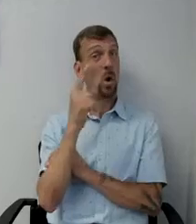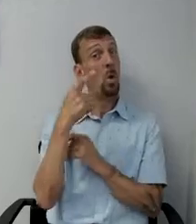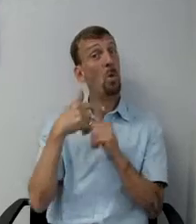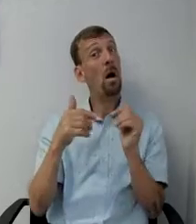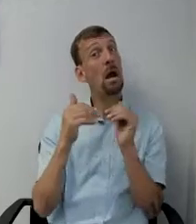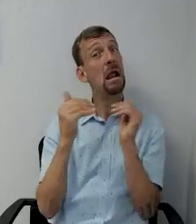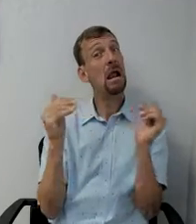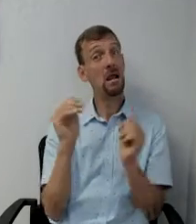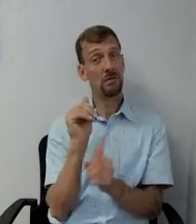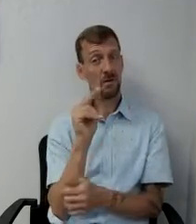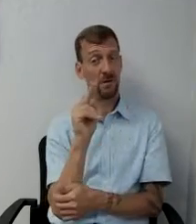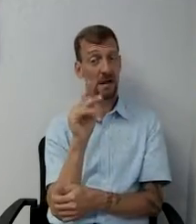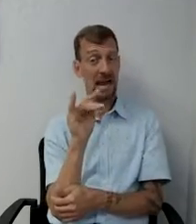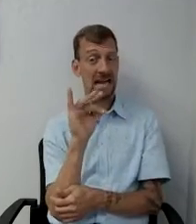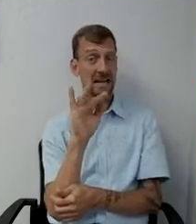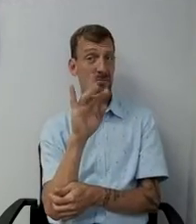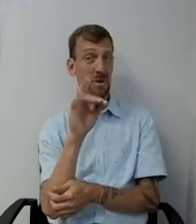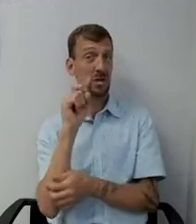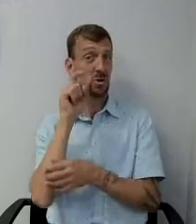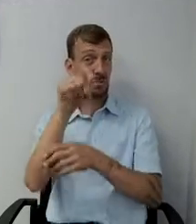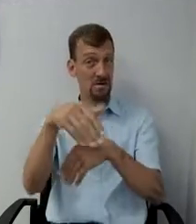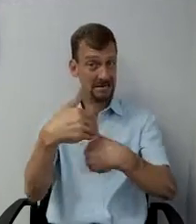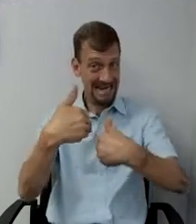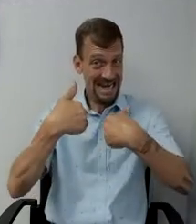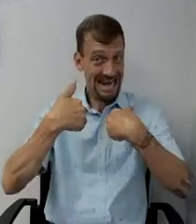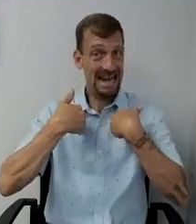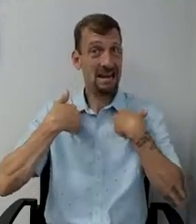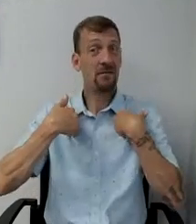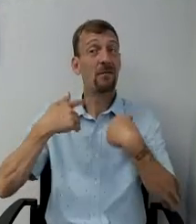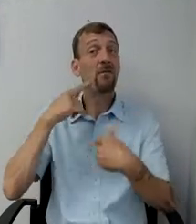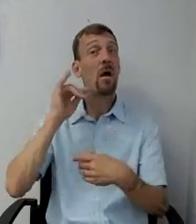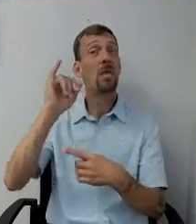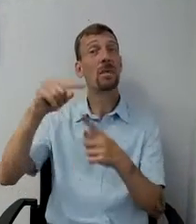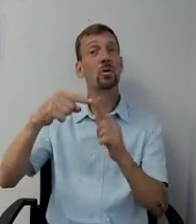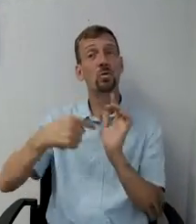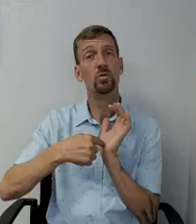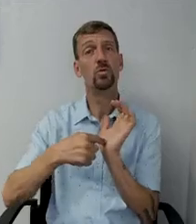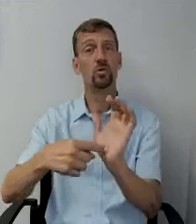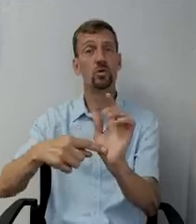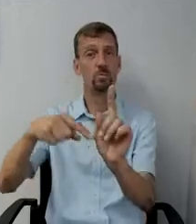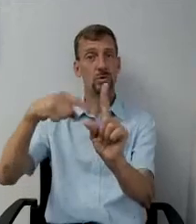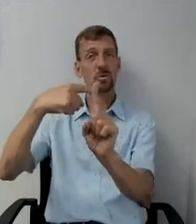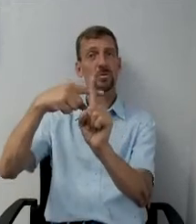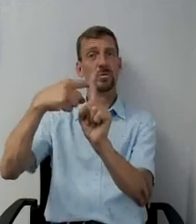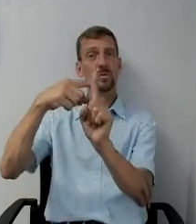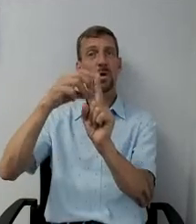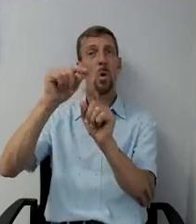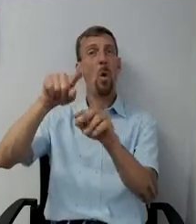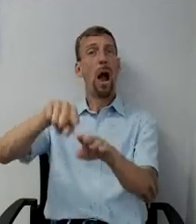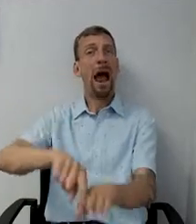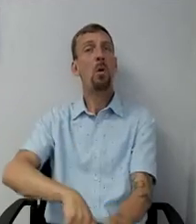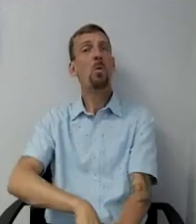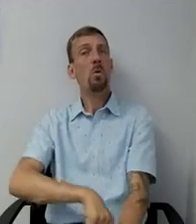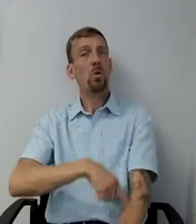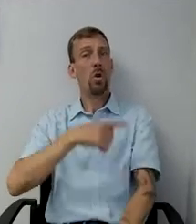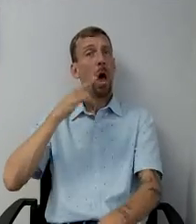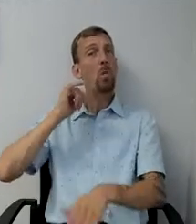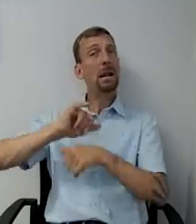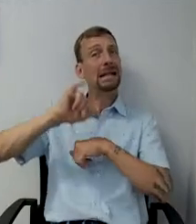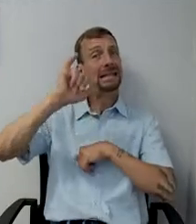of antibodies do you have to have in order for it to show positive, or how long do the antibodies